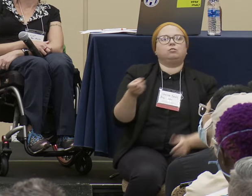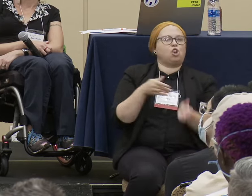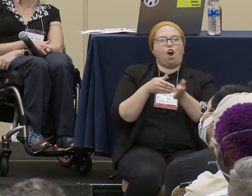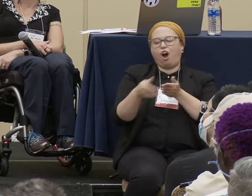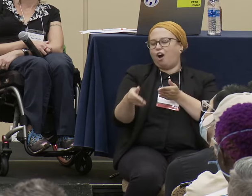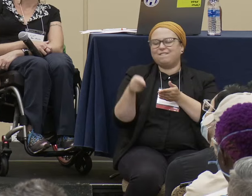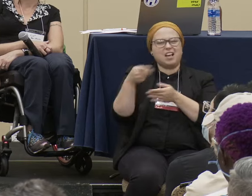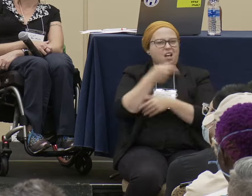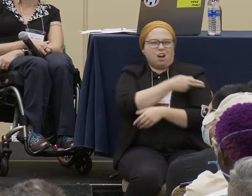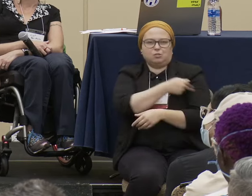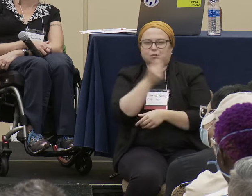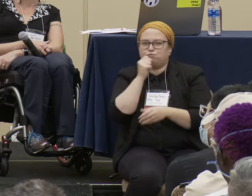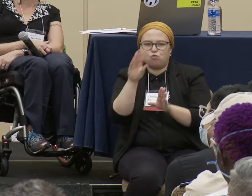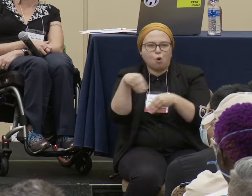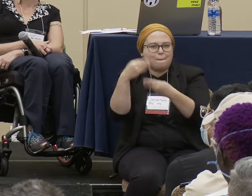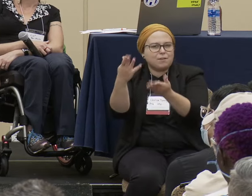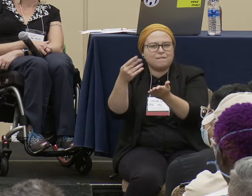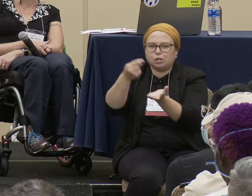treatment, often